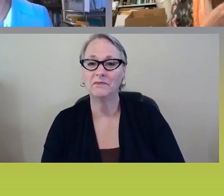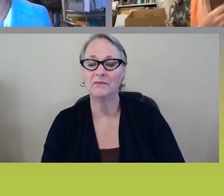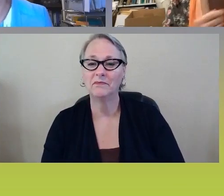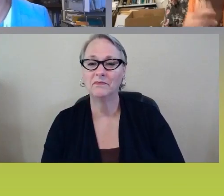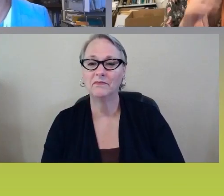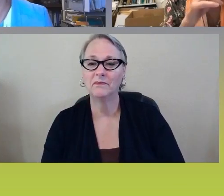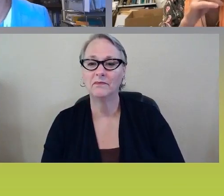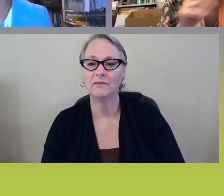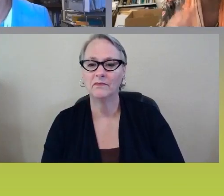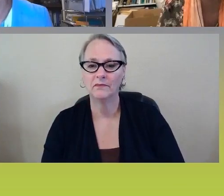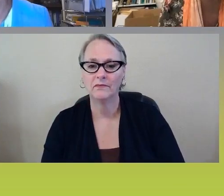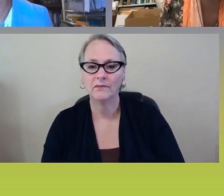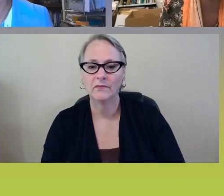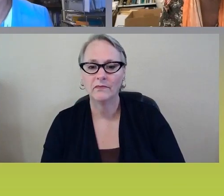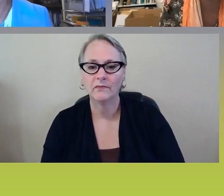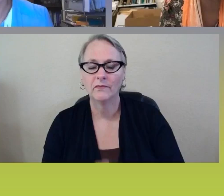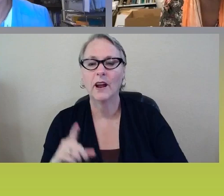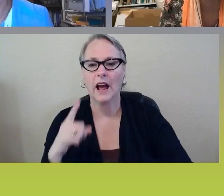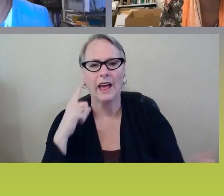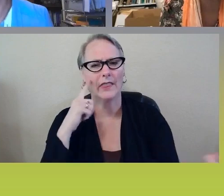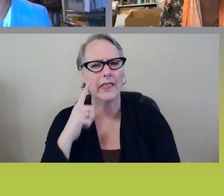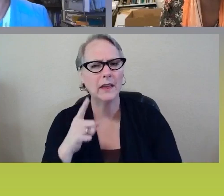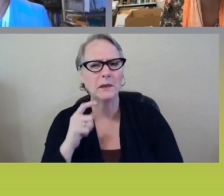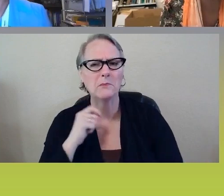Nilda, I think you're muted.